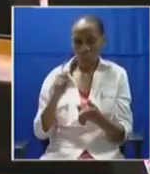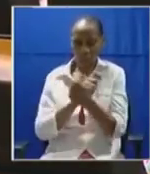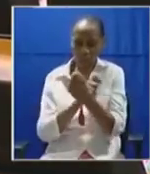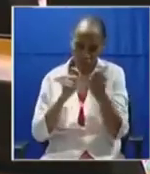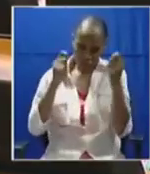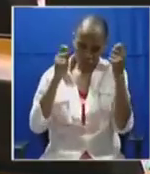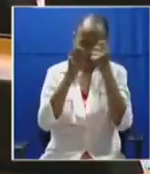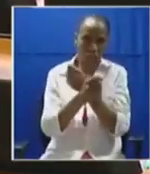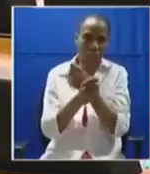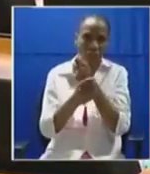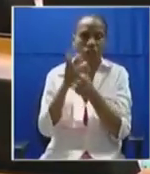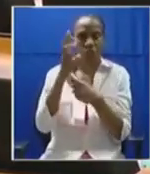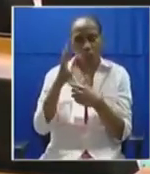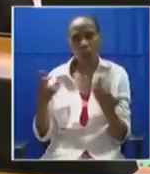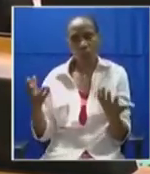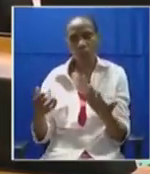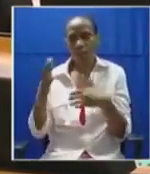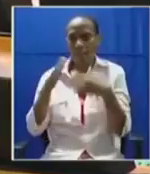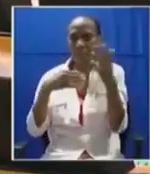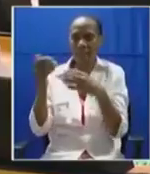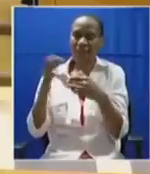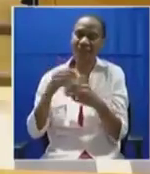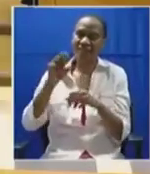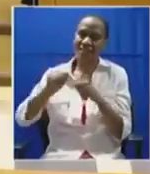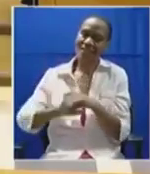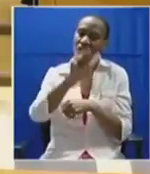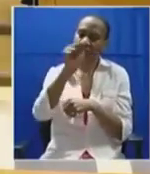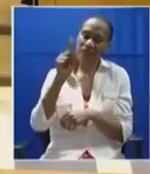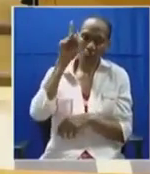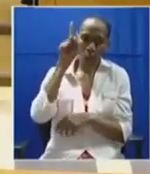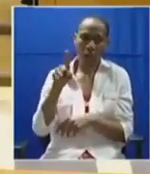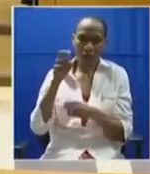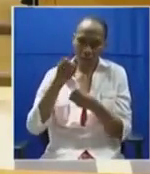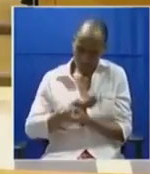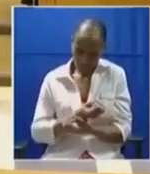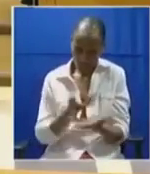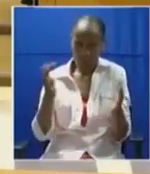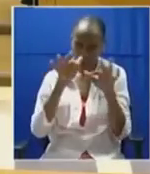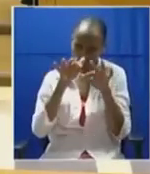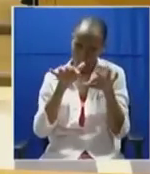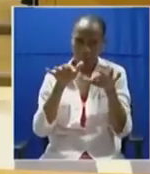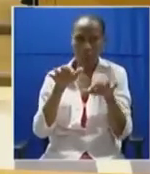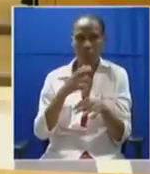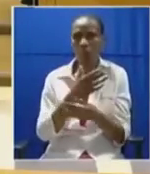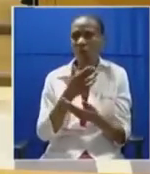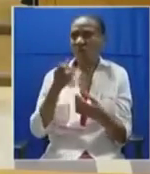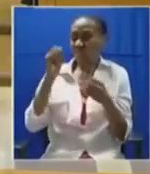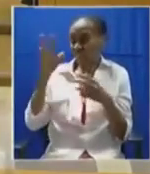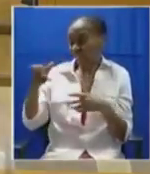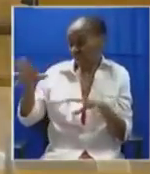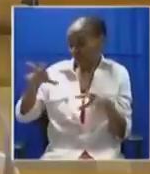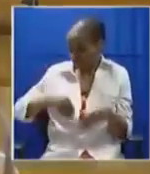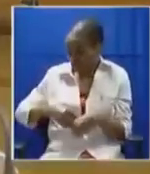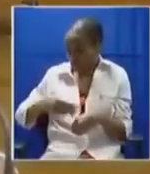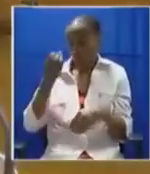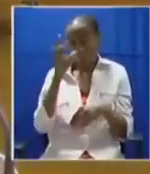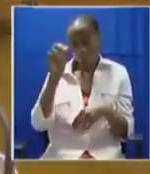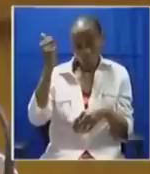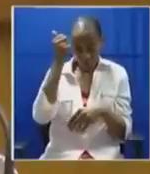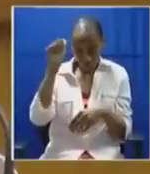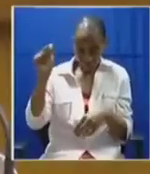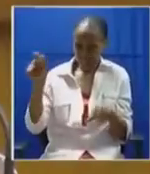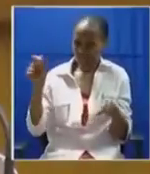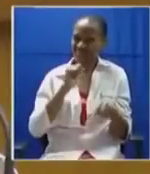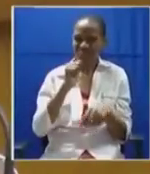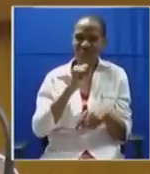change that builds one South Africa for all its people. Nithanda ningathandi. We reject the report of